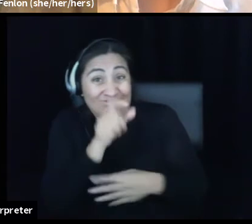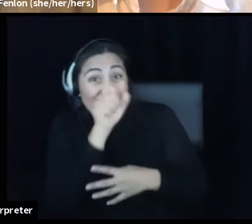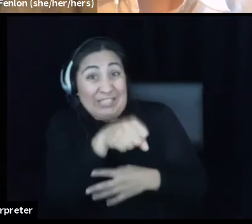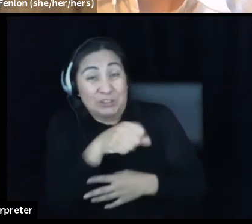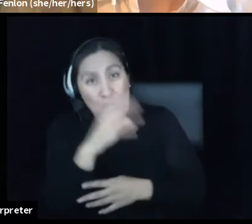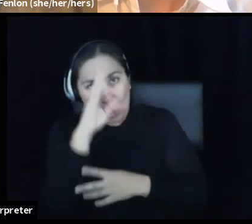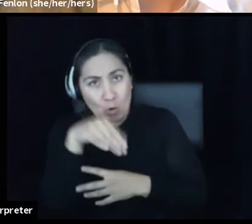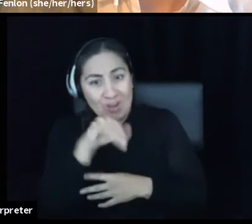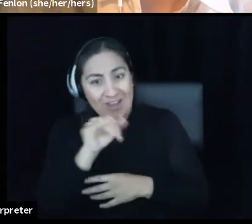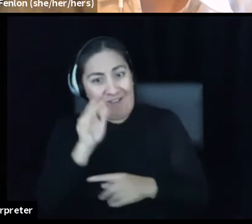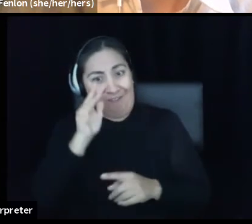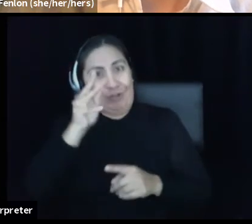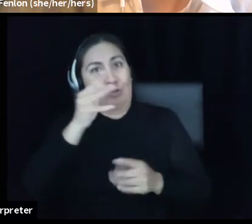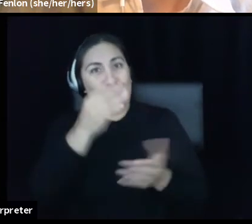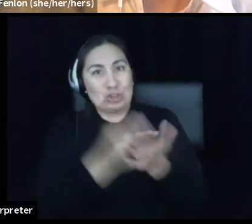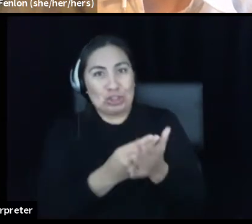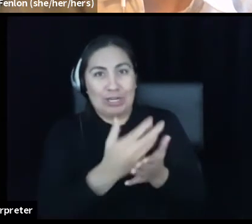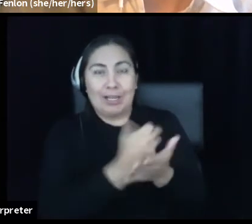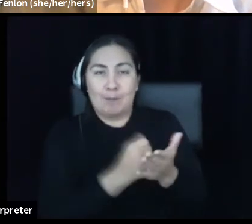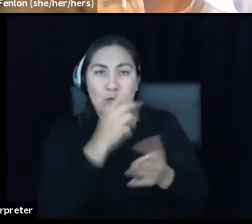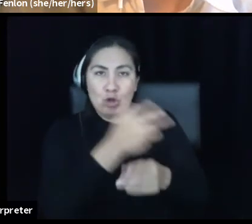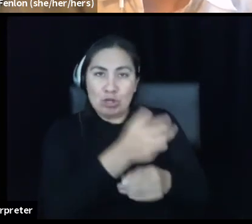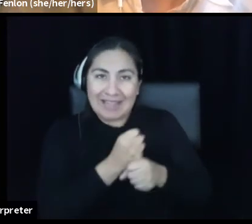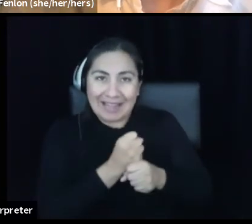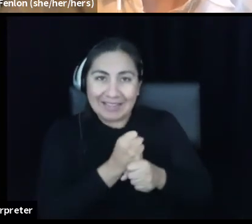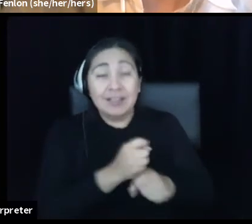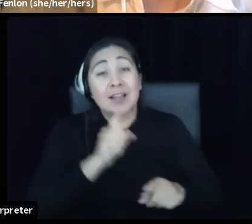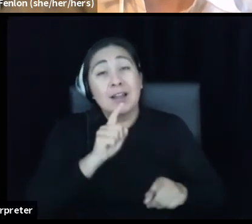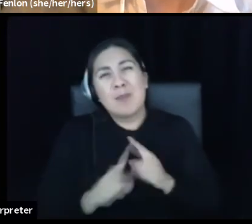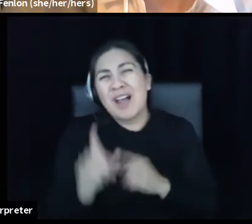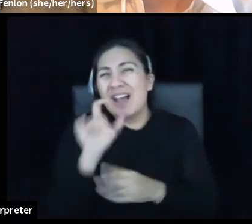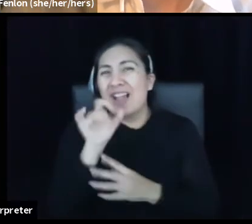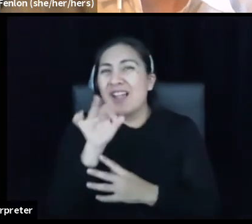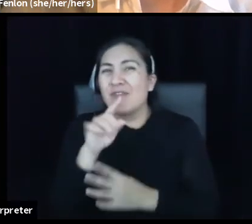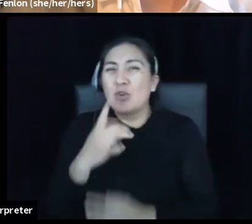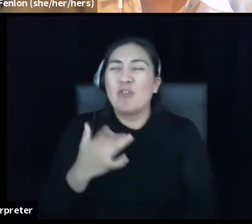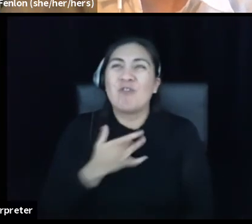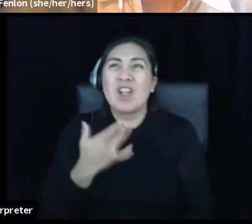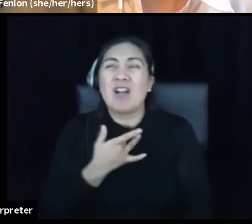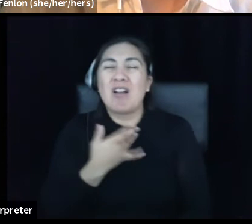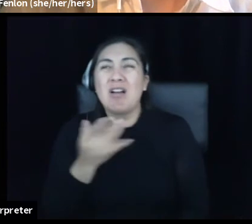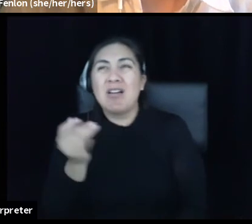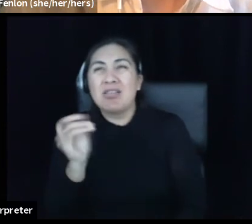your way. But if this feels like it's